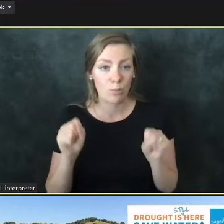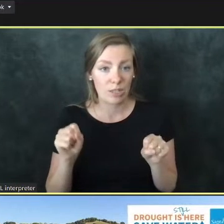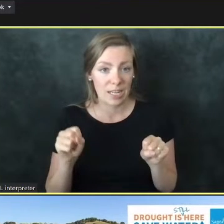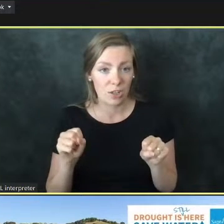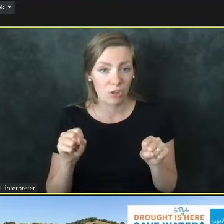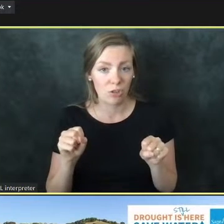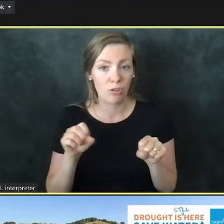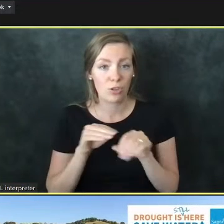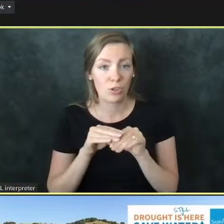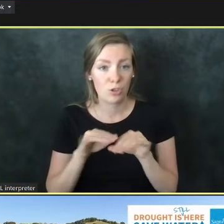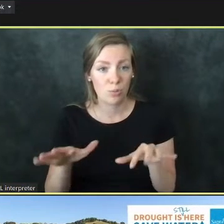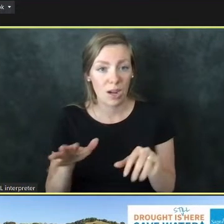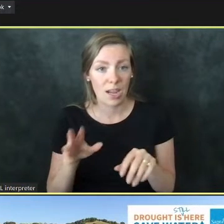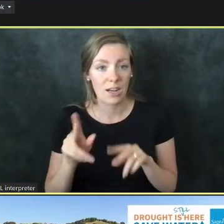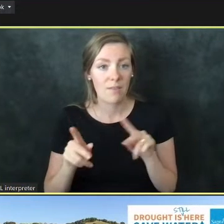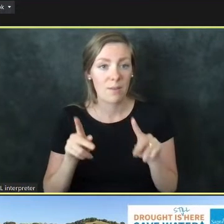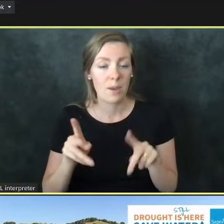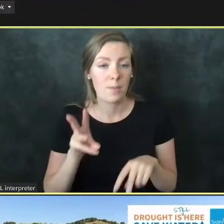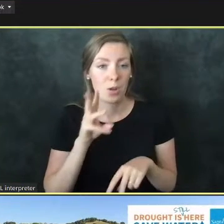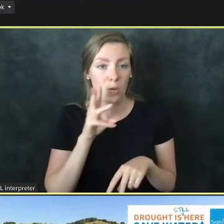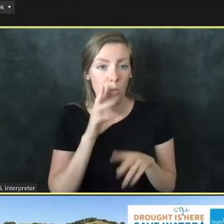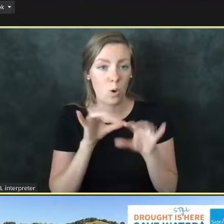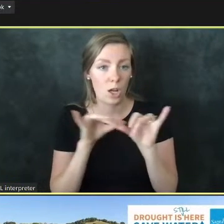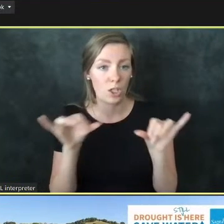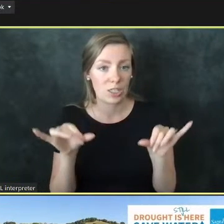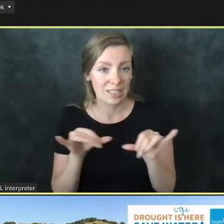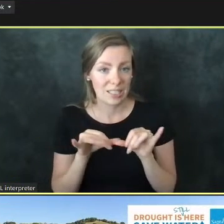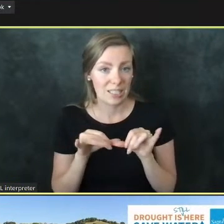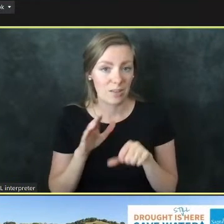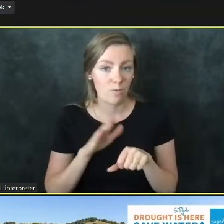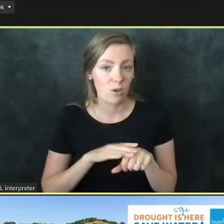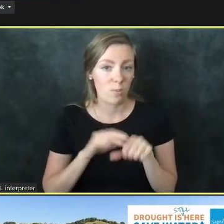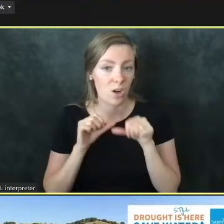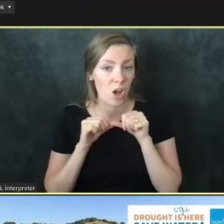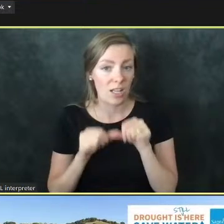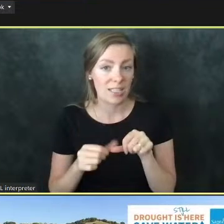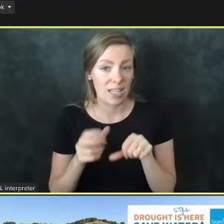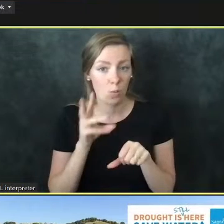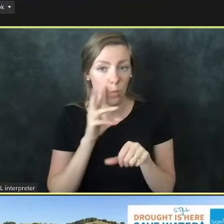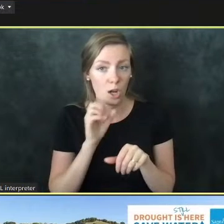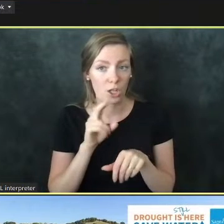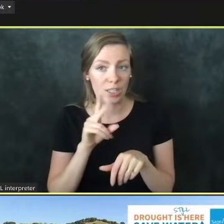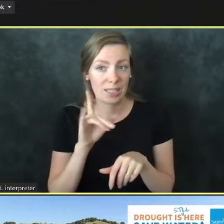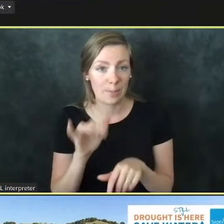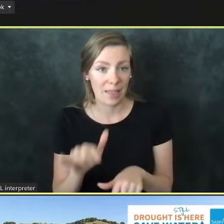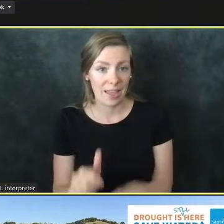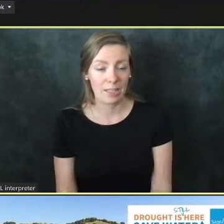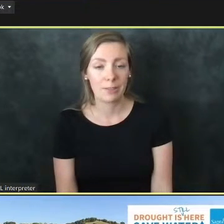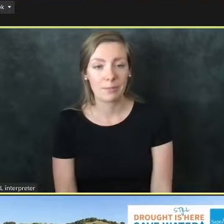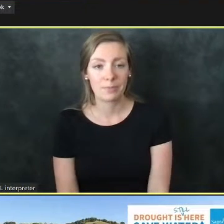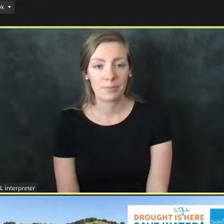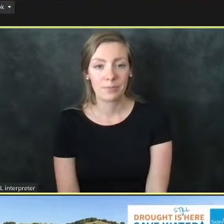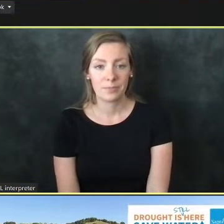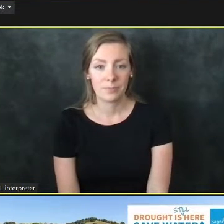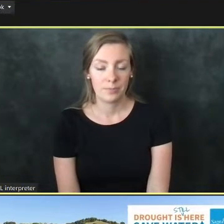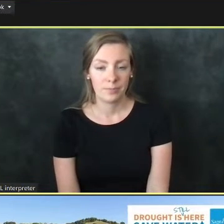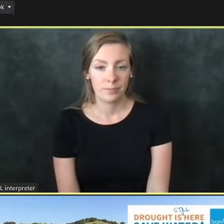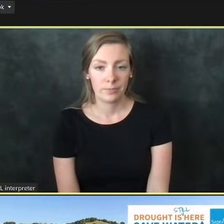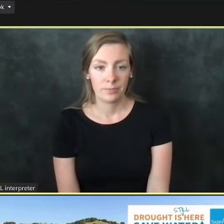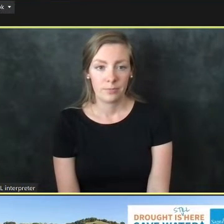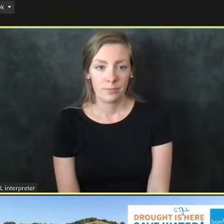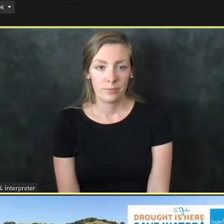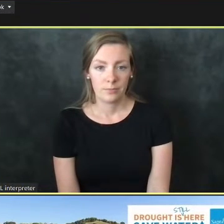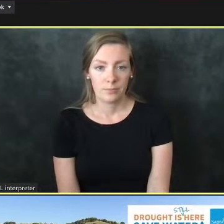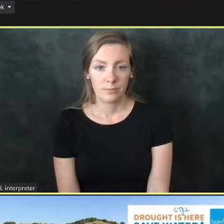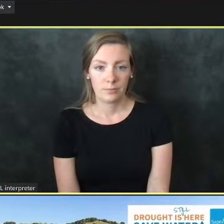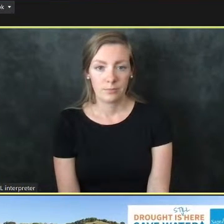contamination no of the corra tan public fuerte water en system caso de un from derrame the de on-site también un water medidor supply. para mirar cuánta agua se está Great, sacando thank del. you very much. And